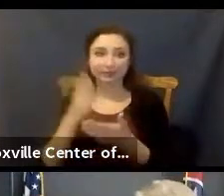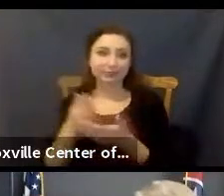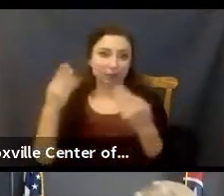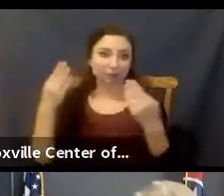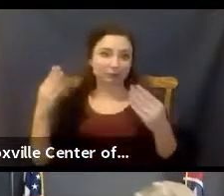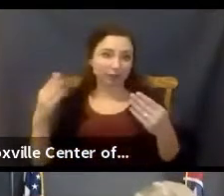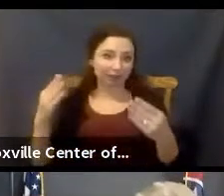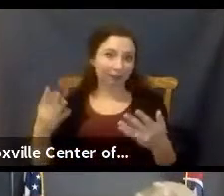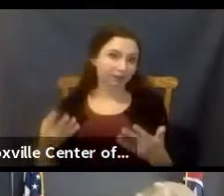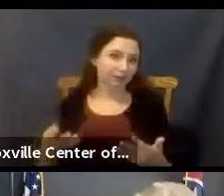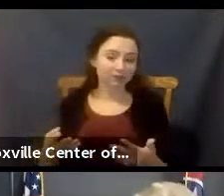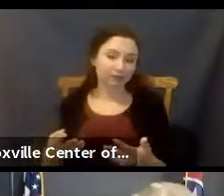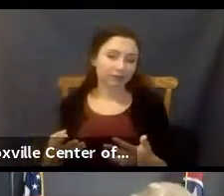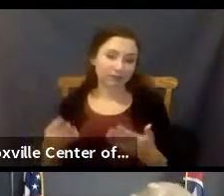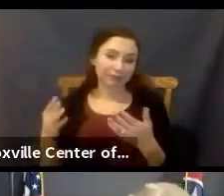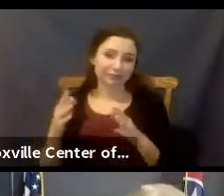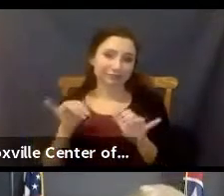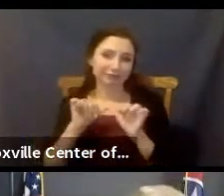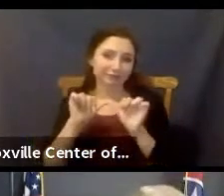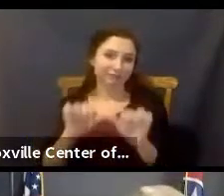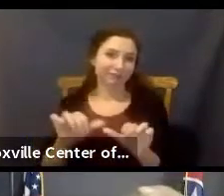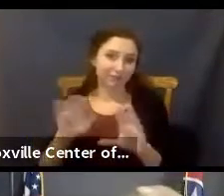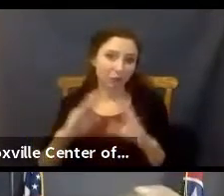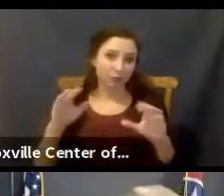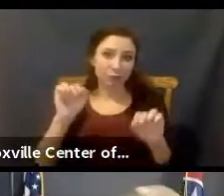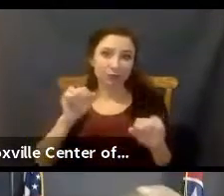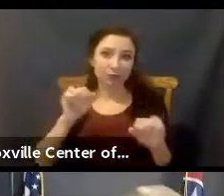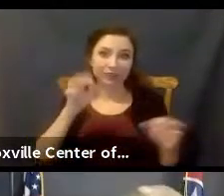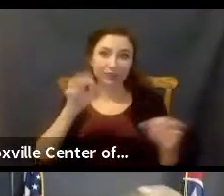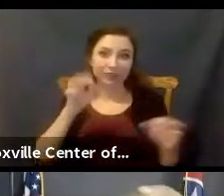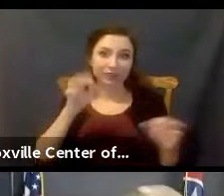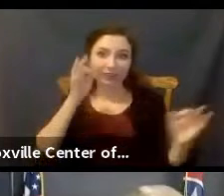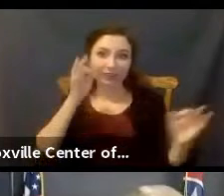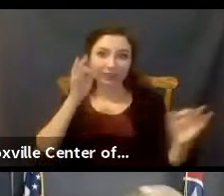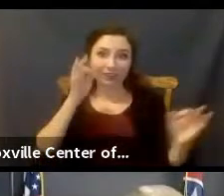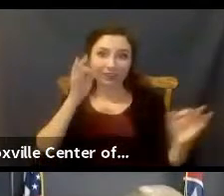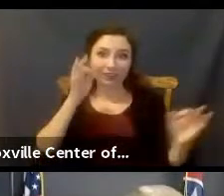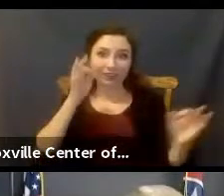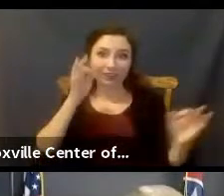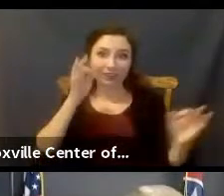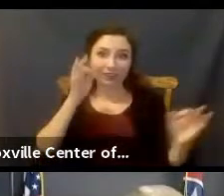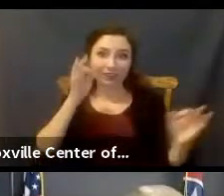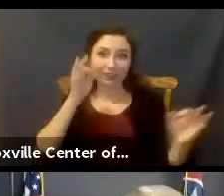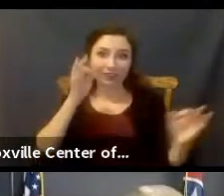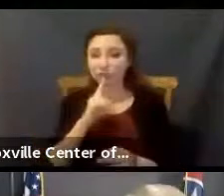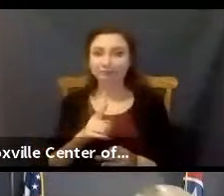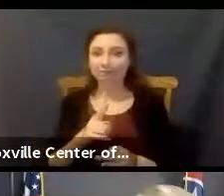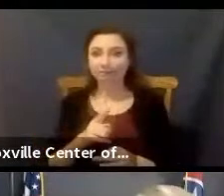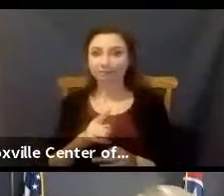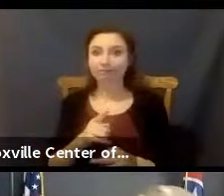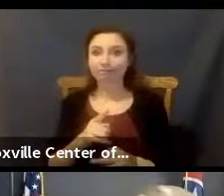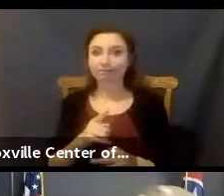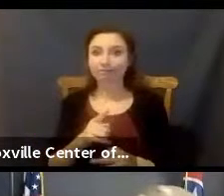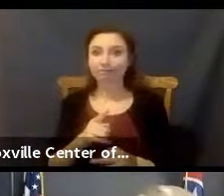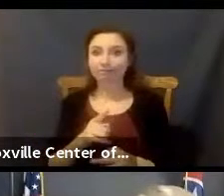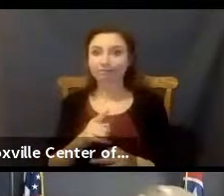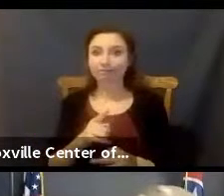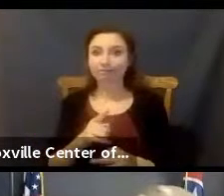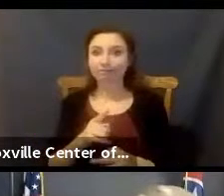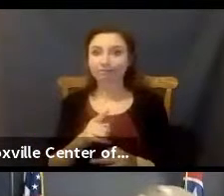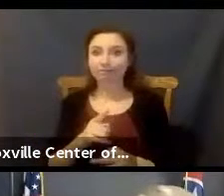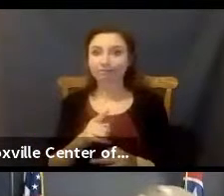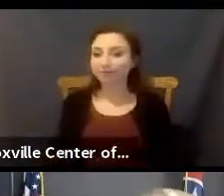selling and still remaining open. So we can definitely determine it's a very firm footing for us to stand on. So yes,